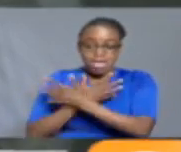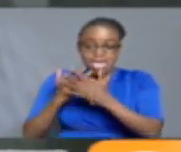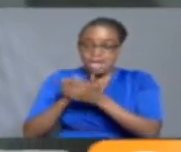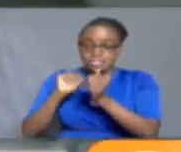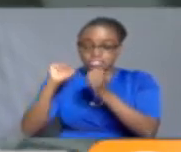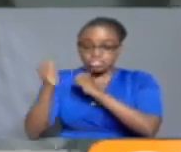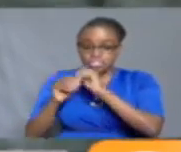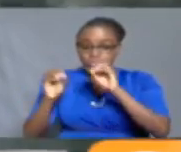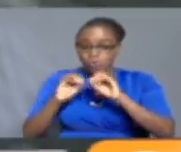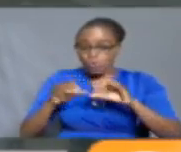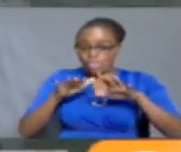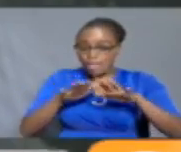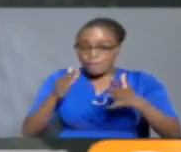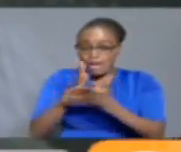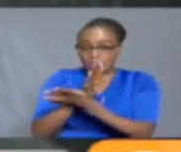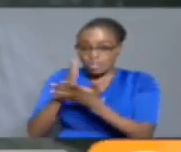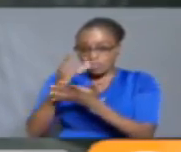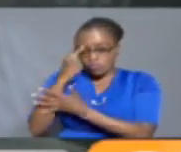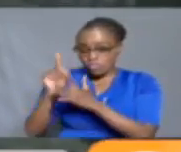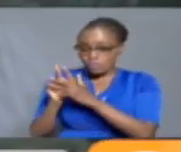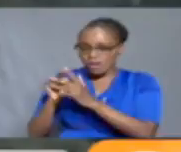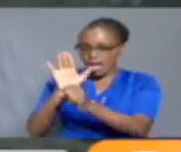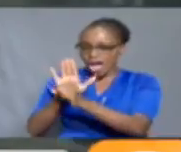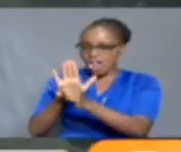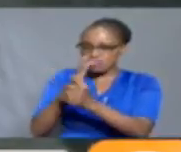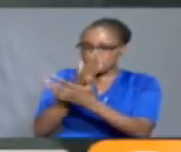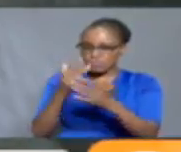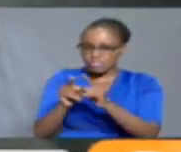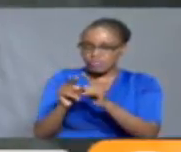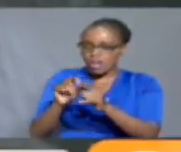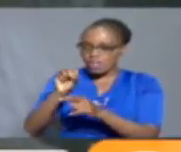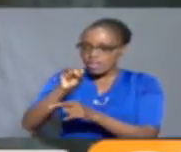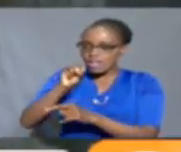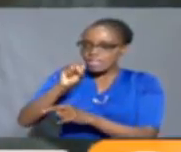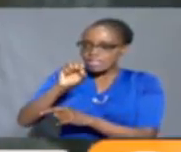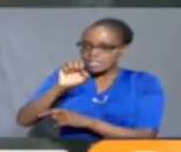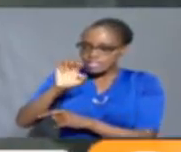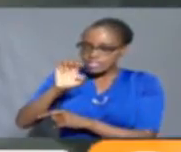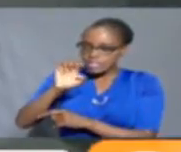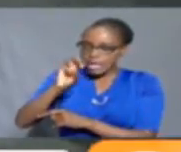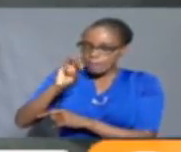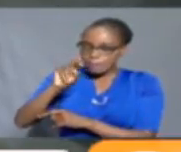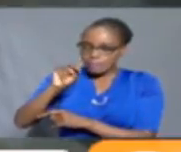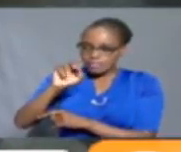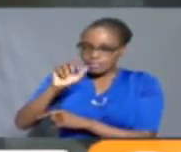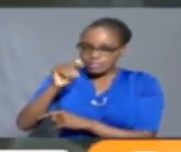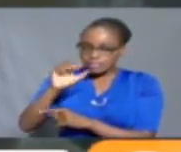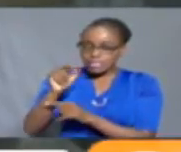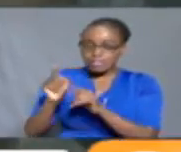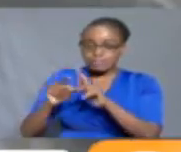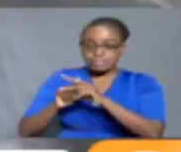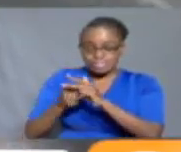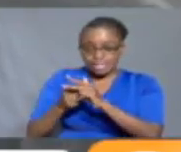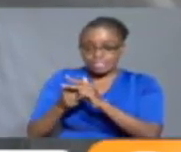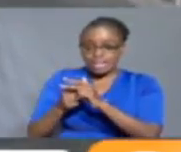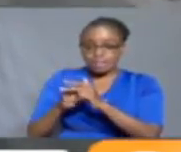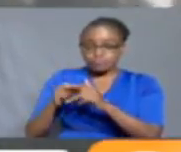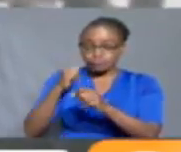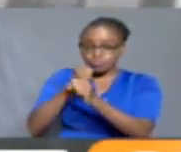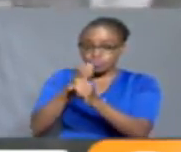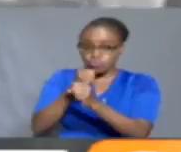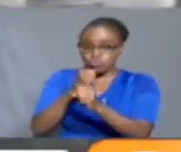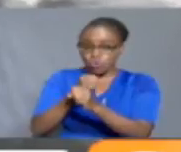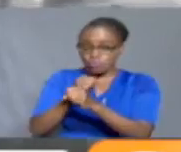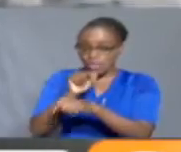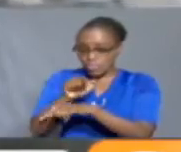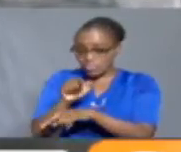change in the market share of the merged entity, since Cemtech has not yet commenced operations. The acquisition